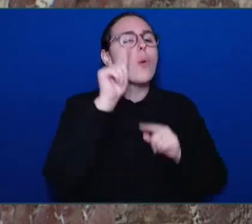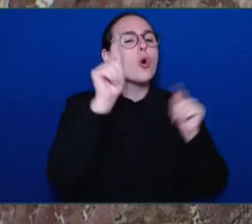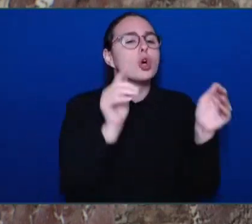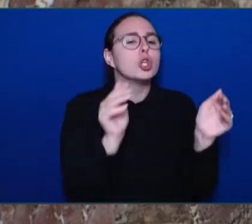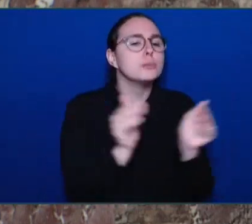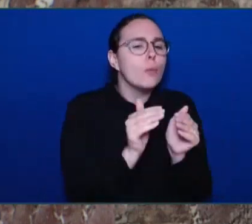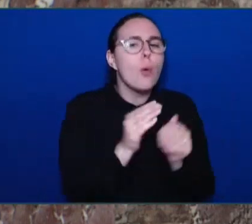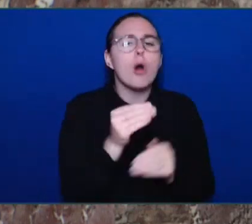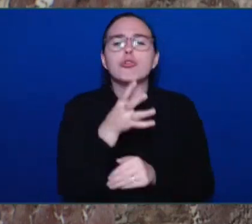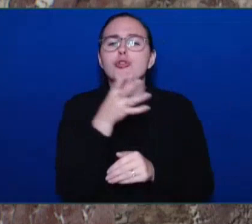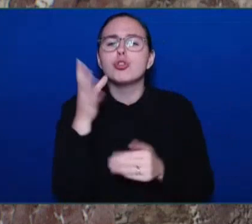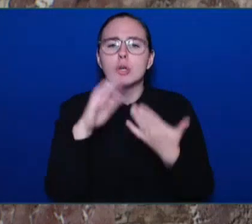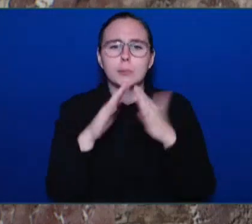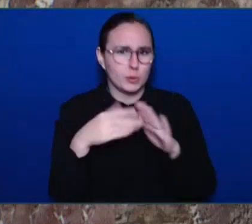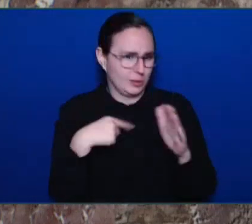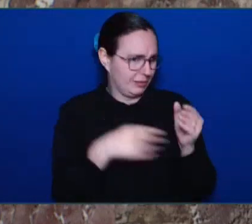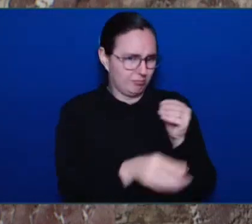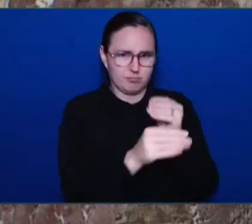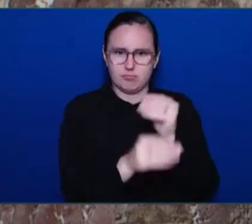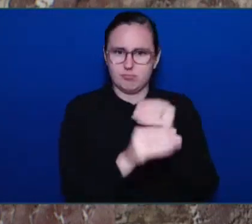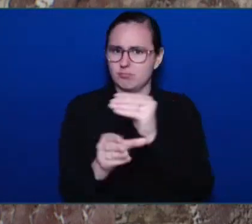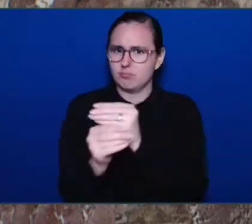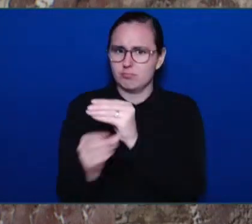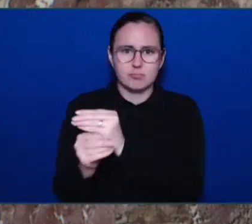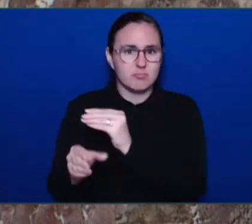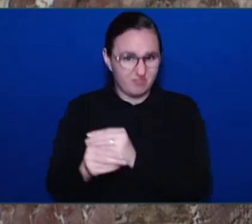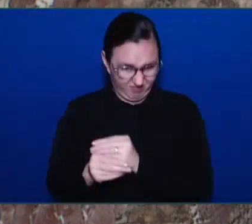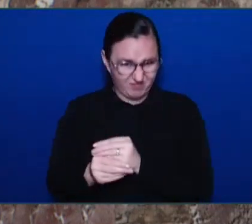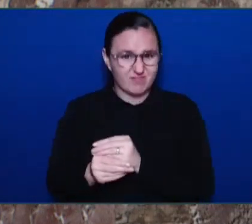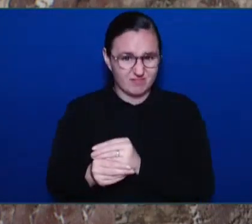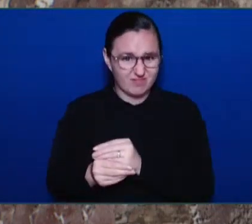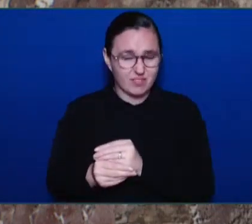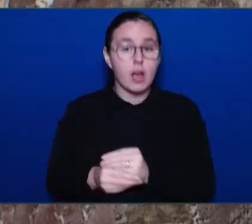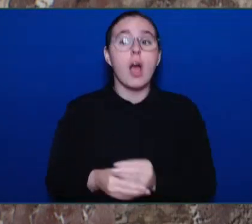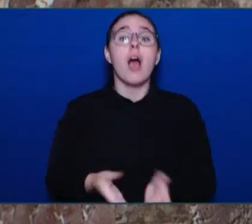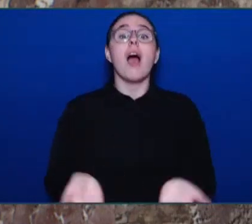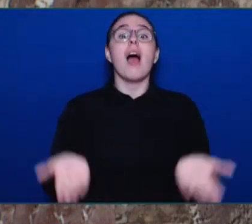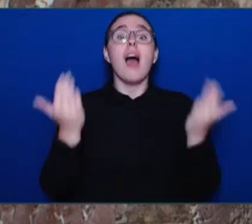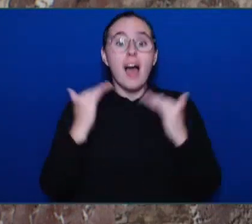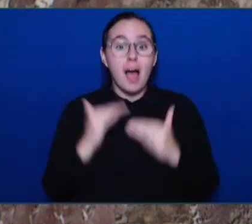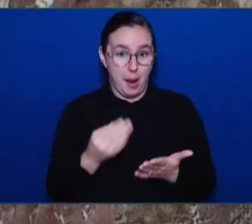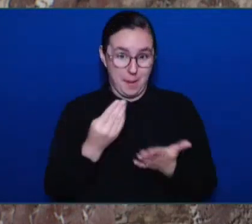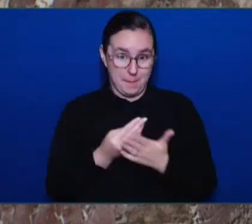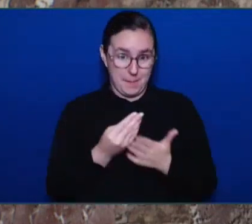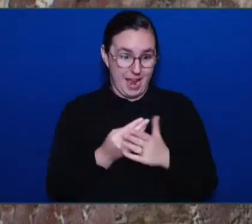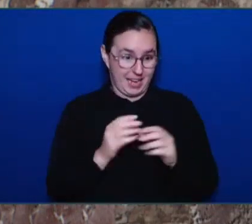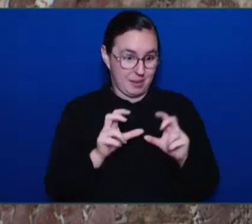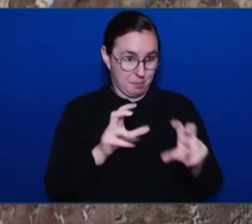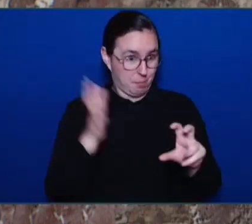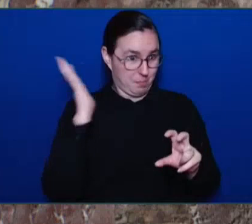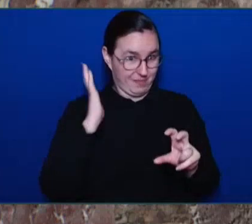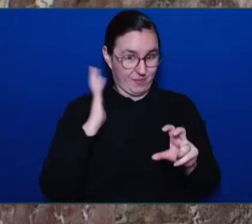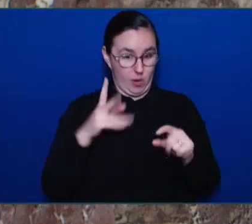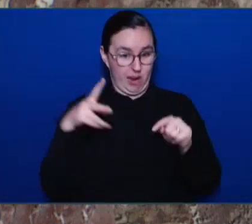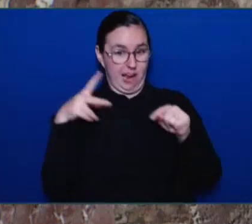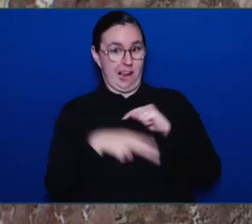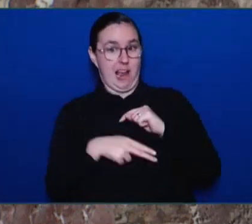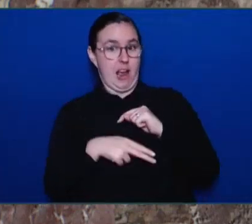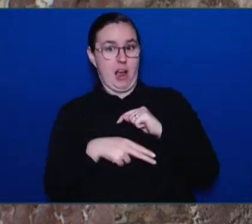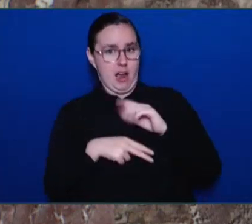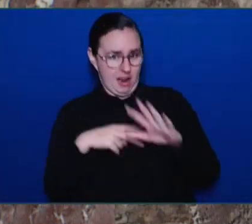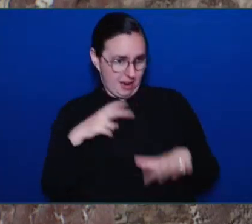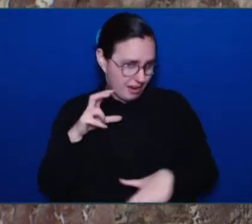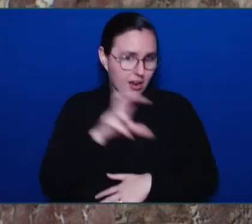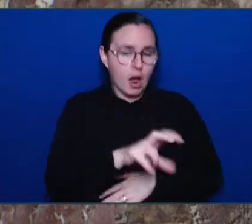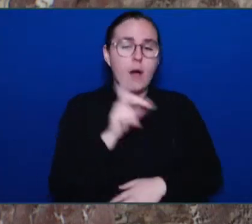have restored funding to sexual assault centres, so that when these types of crimes happen, women know that there